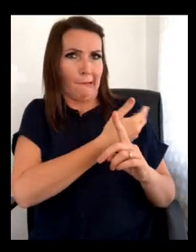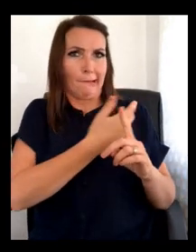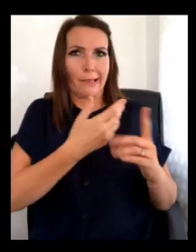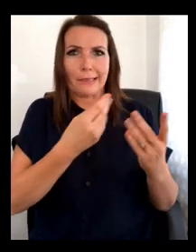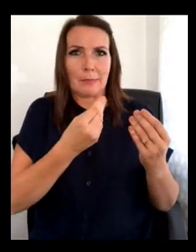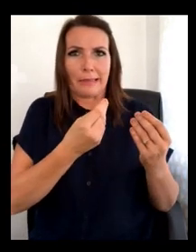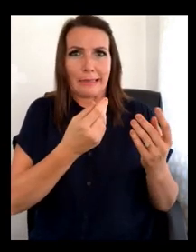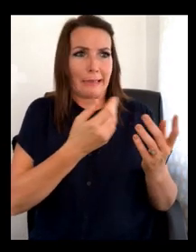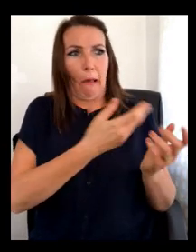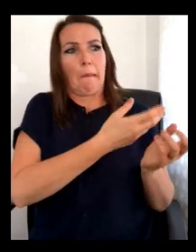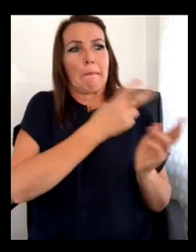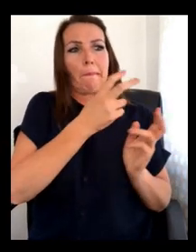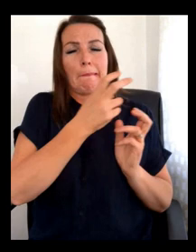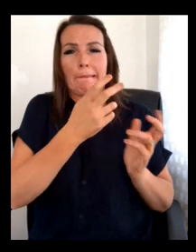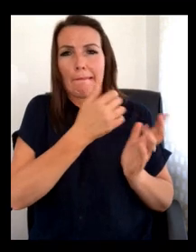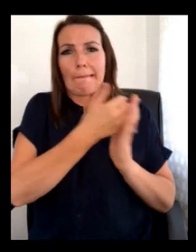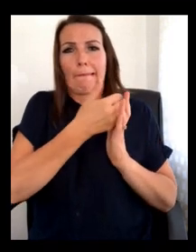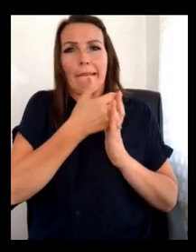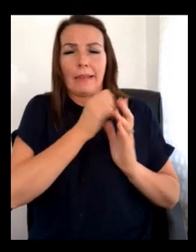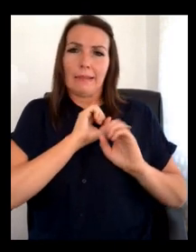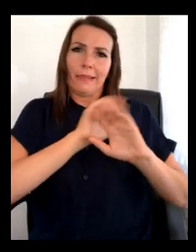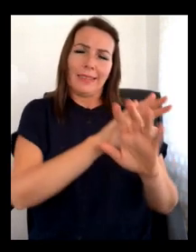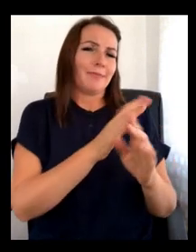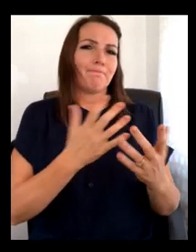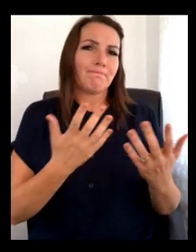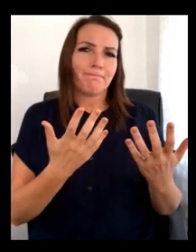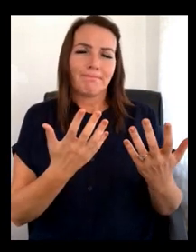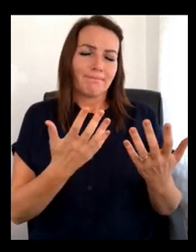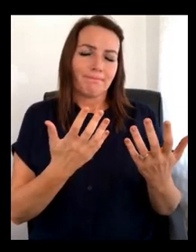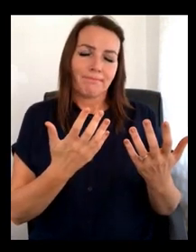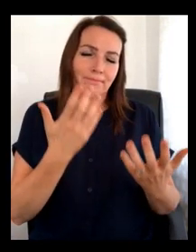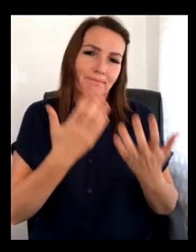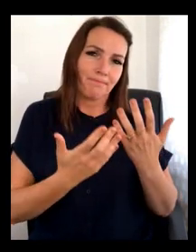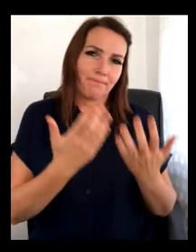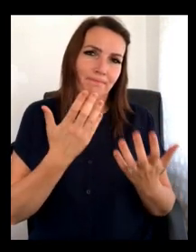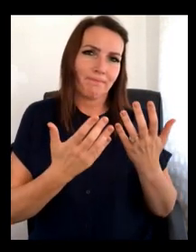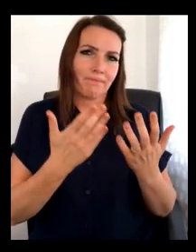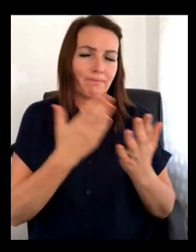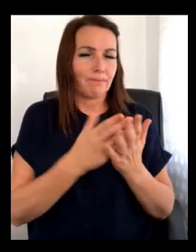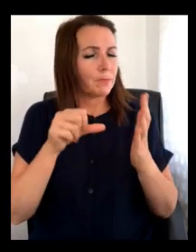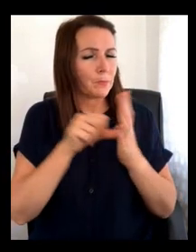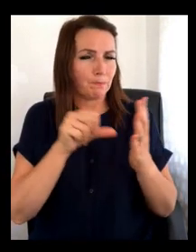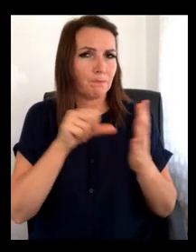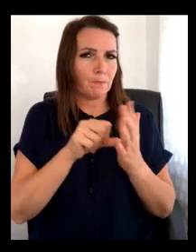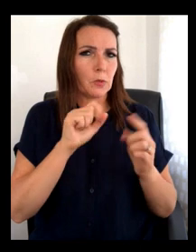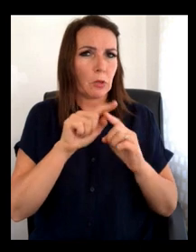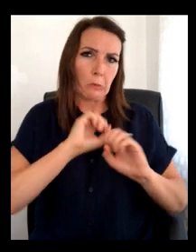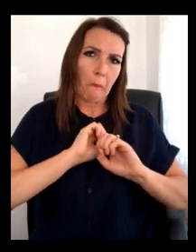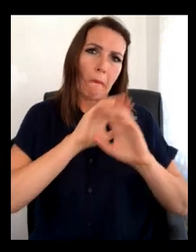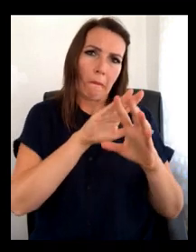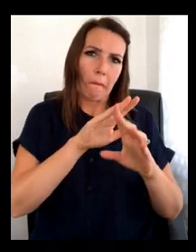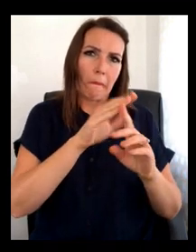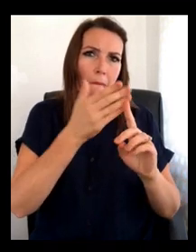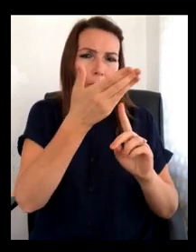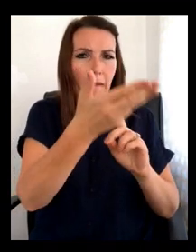energy. And it doesn't like, and there's so much, yeah, it's incredibly difficult. And so for me, what I keep